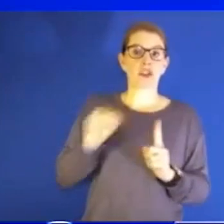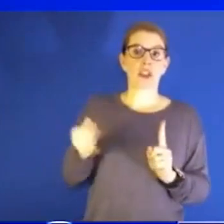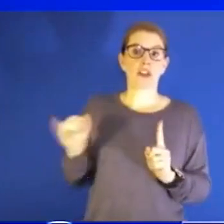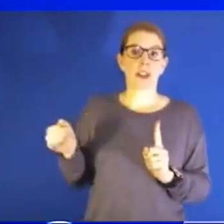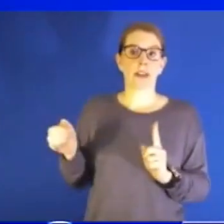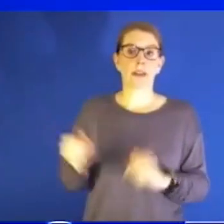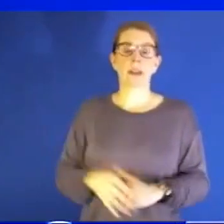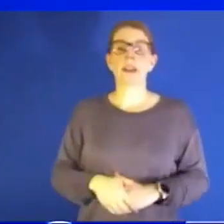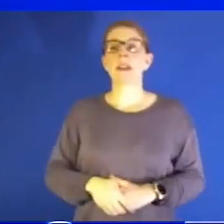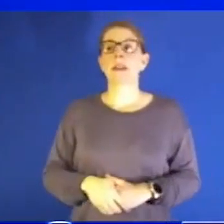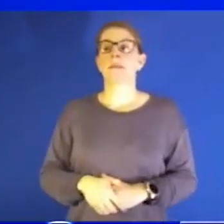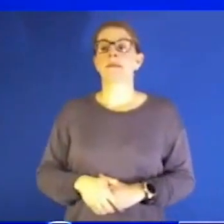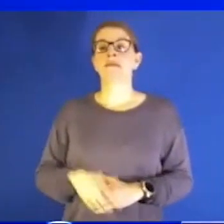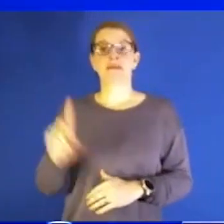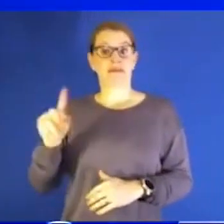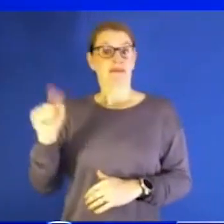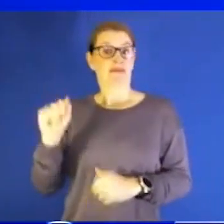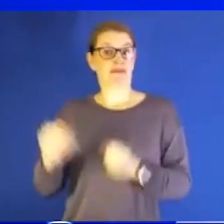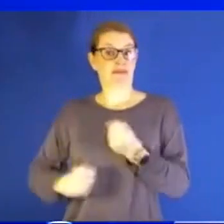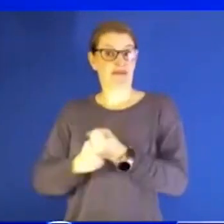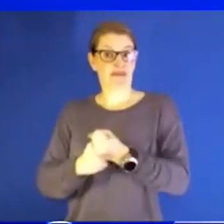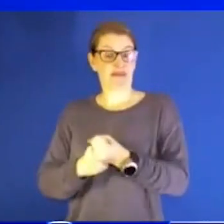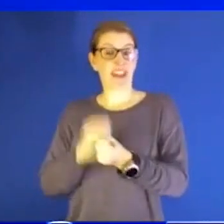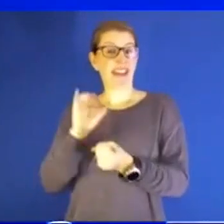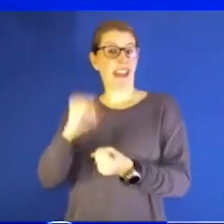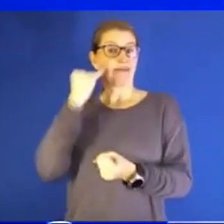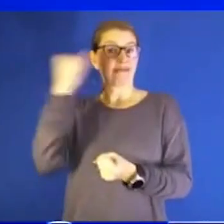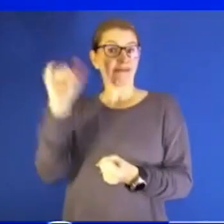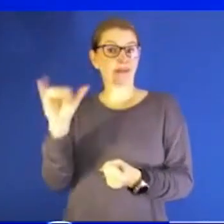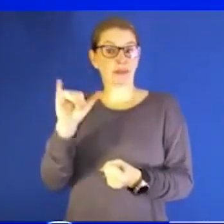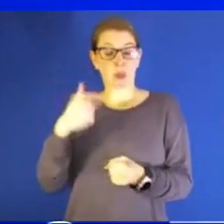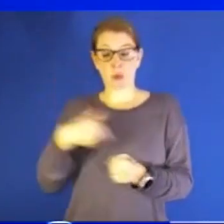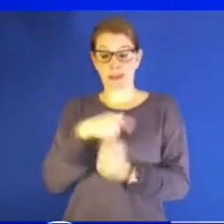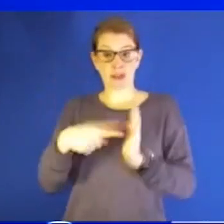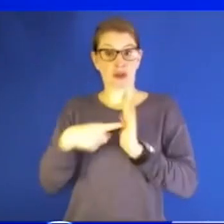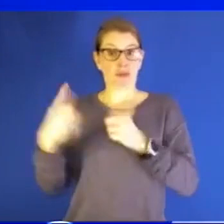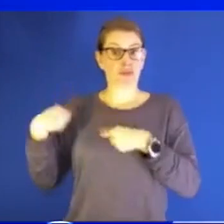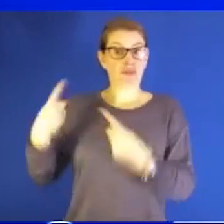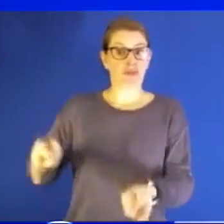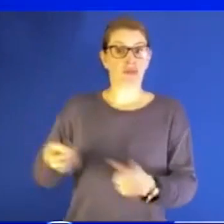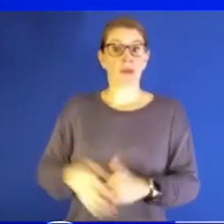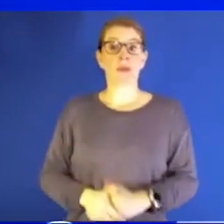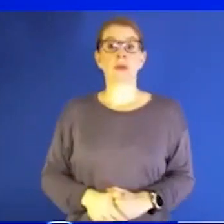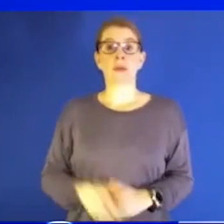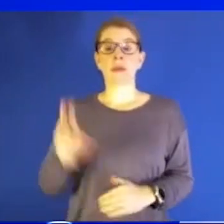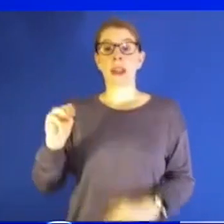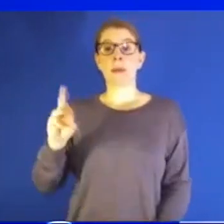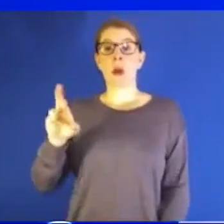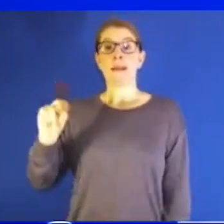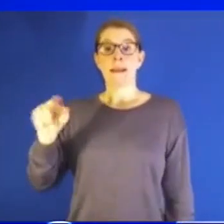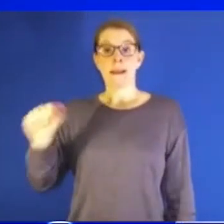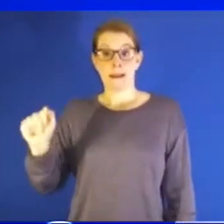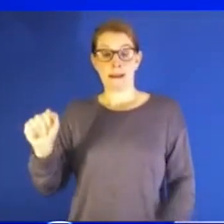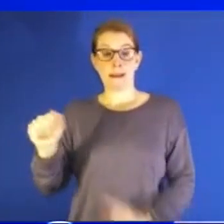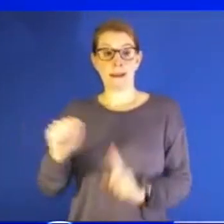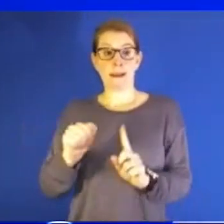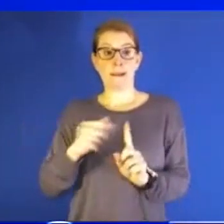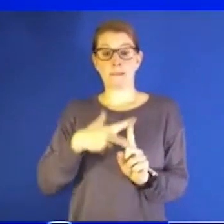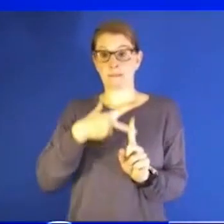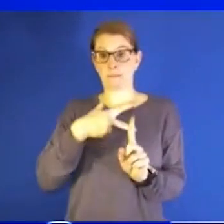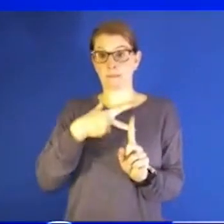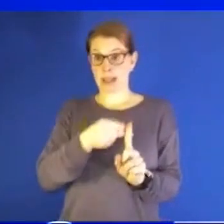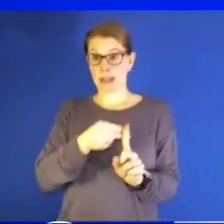help support that as well, and I think it's good. I think what we have shown is that these mRNA vaccines really have done